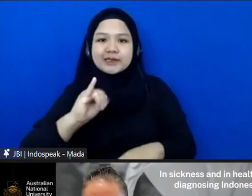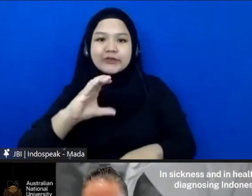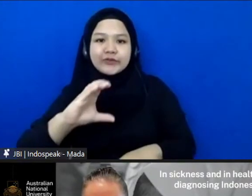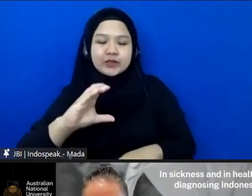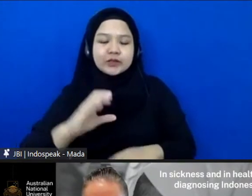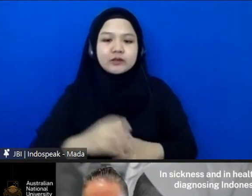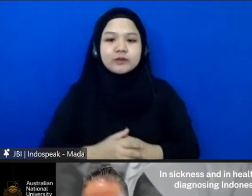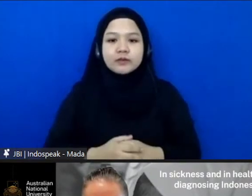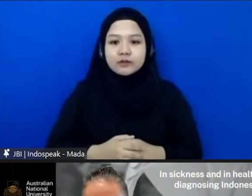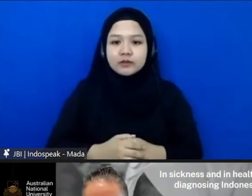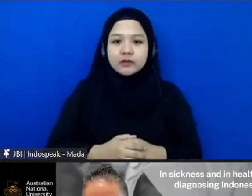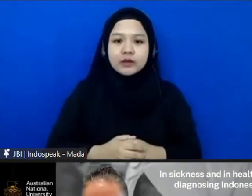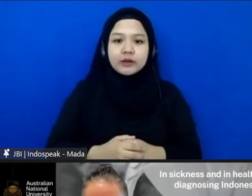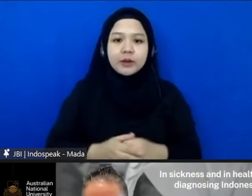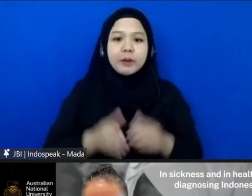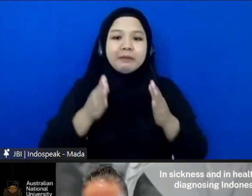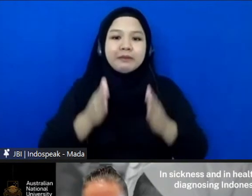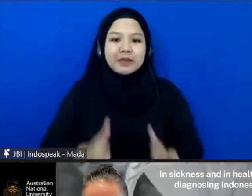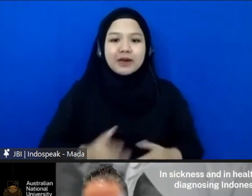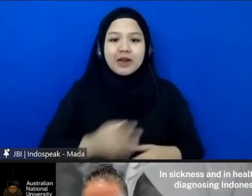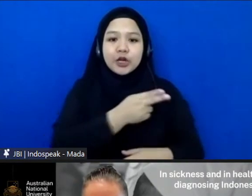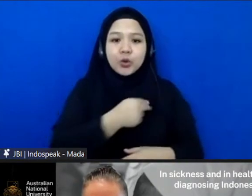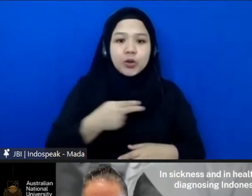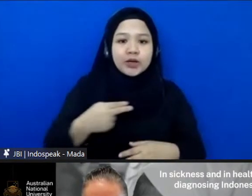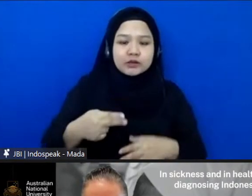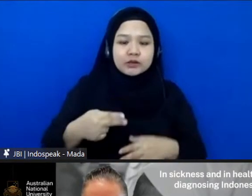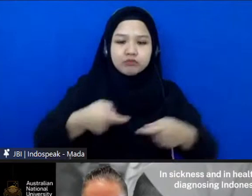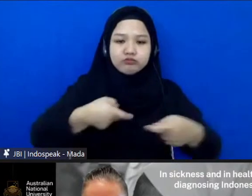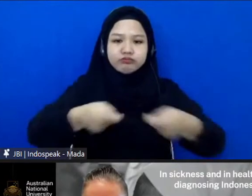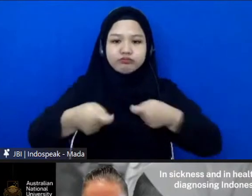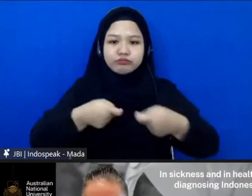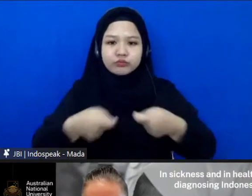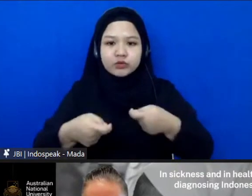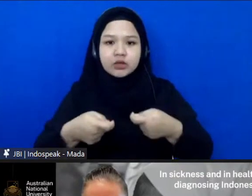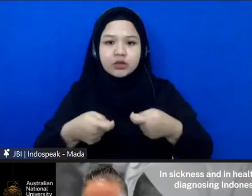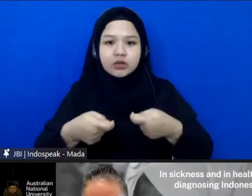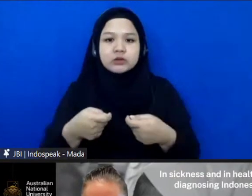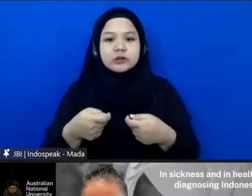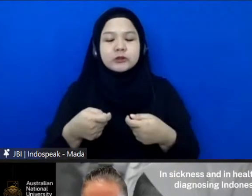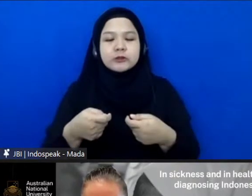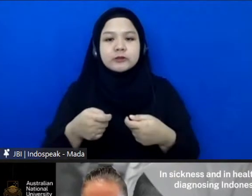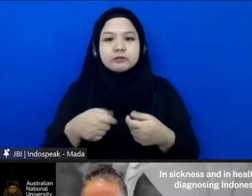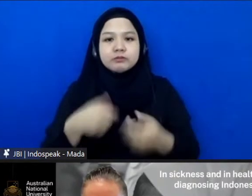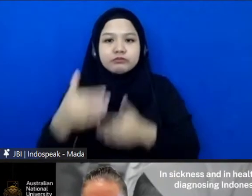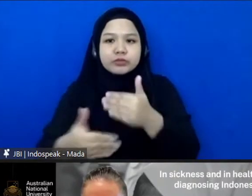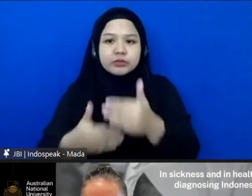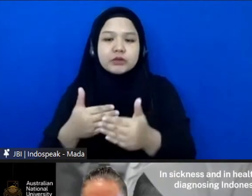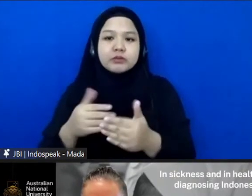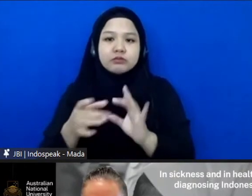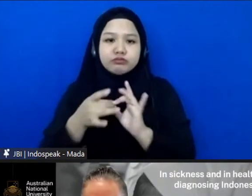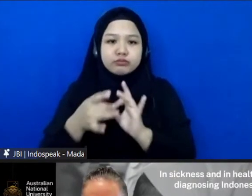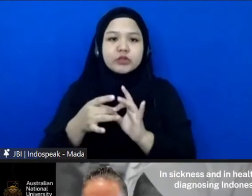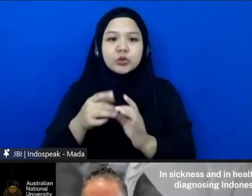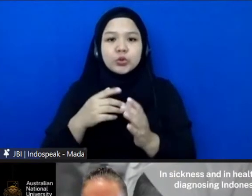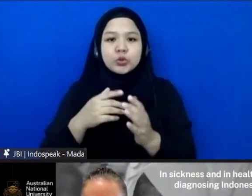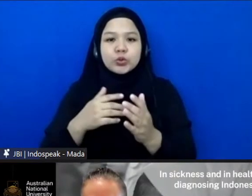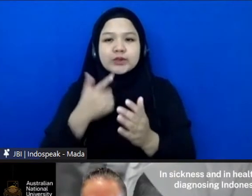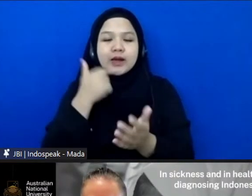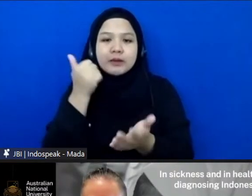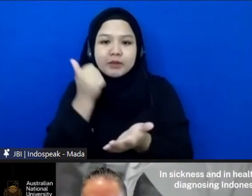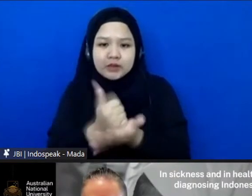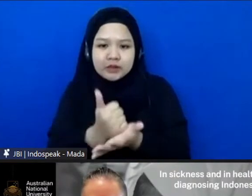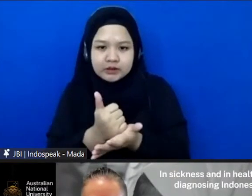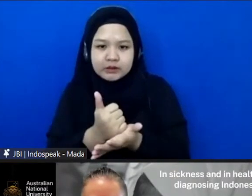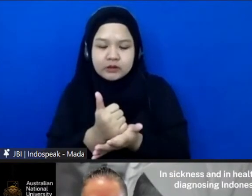ASEAN outlook on the Indo-Pacific, has never been more important. We also recognise that a full recovery